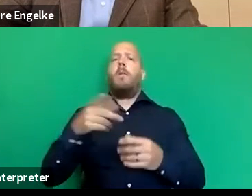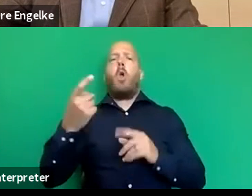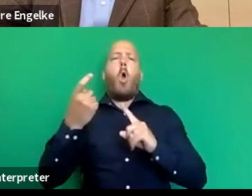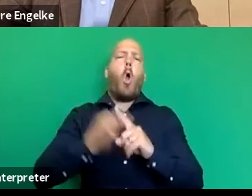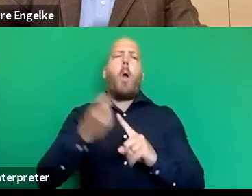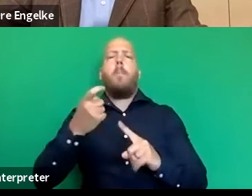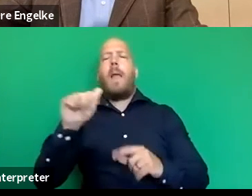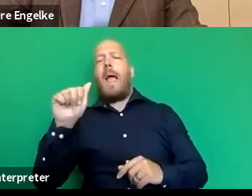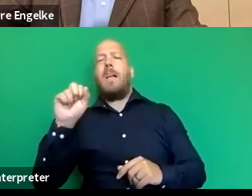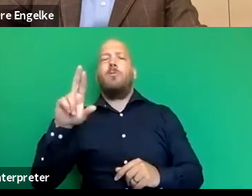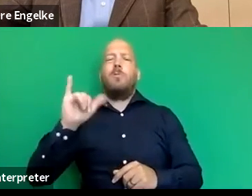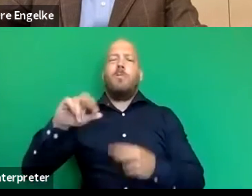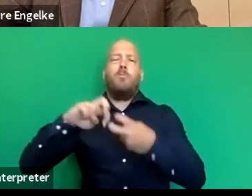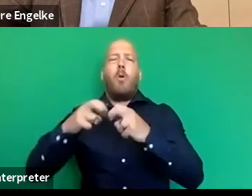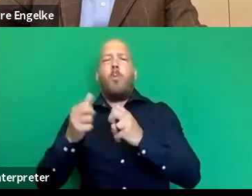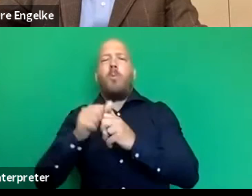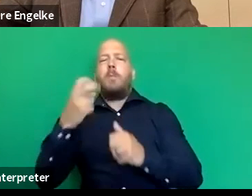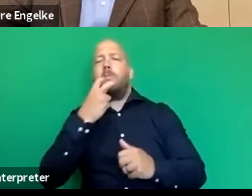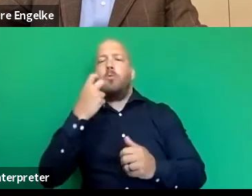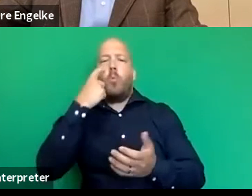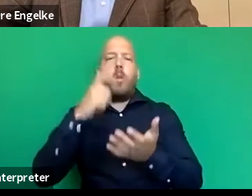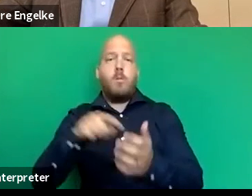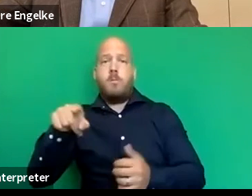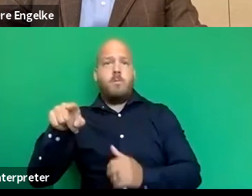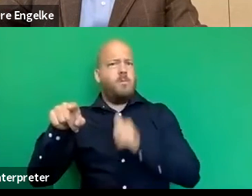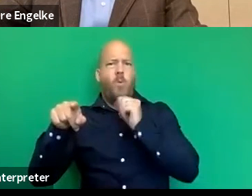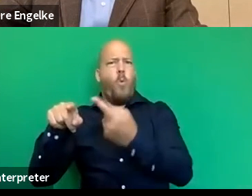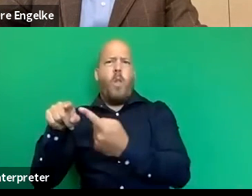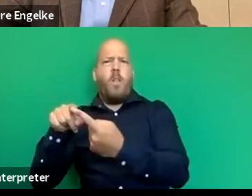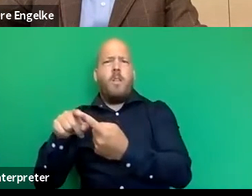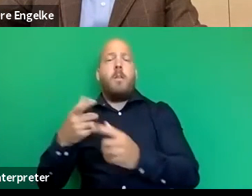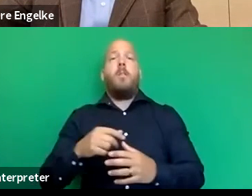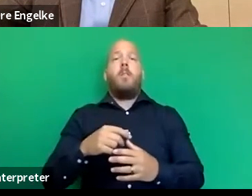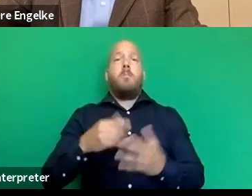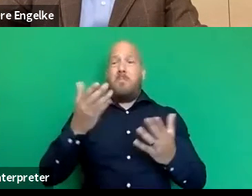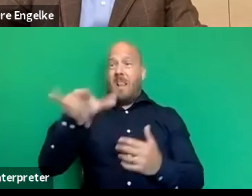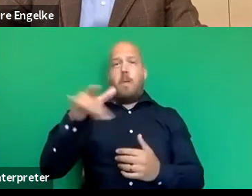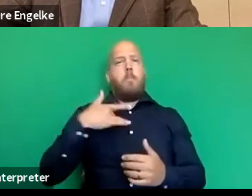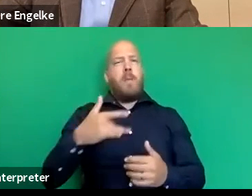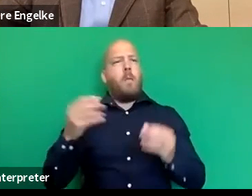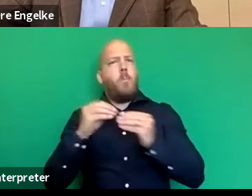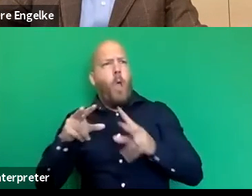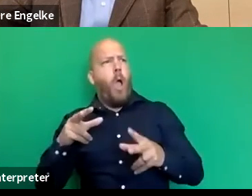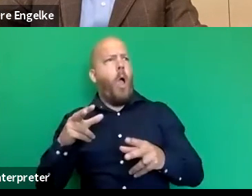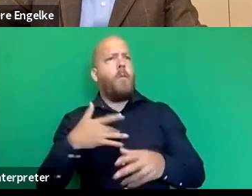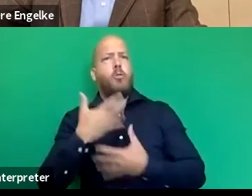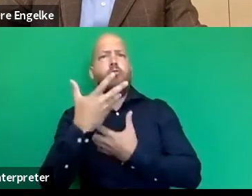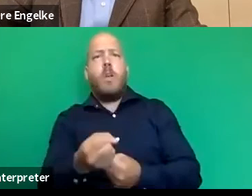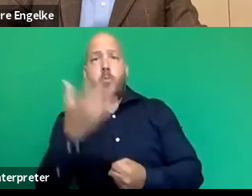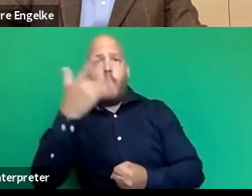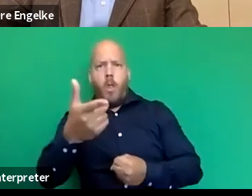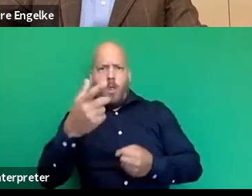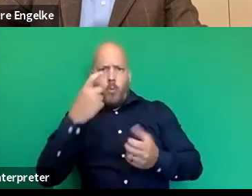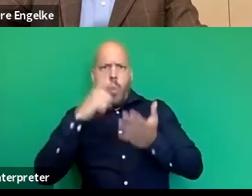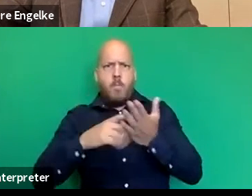gaining trust. It's simply that humans judge mistakes made by algorithms more harshly than